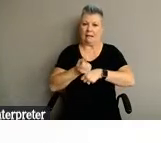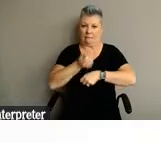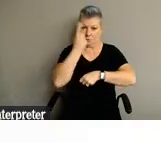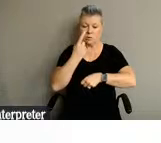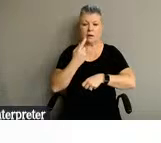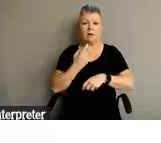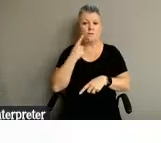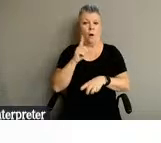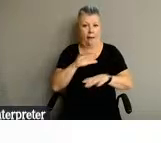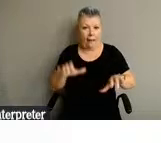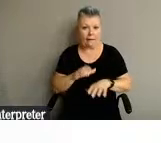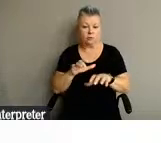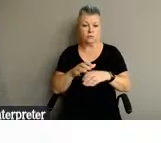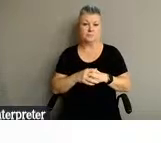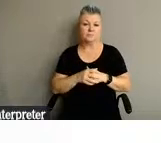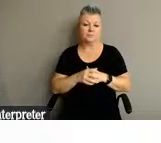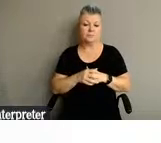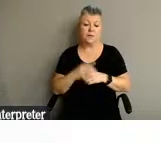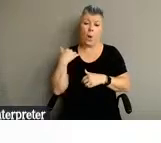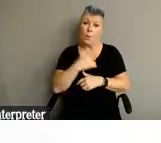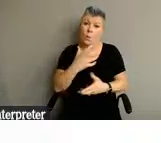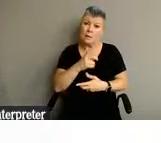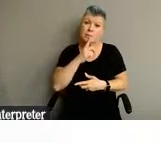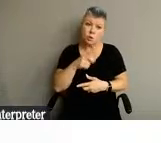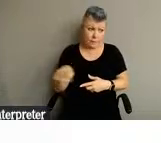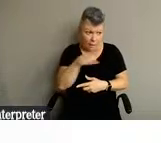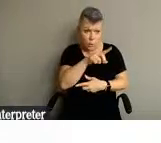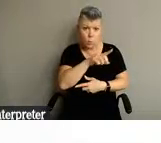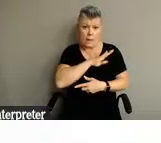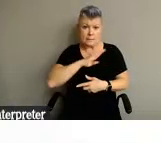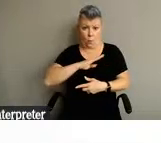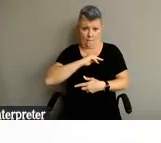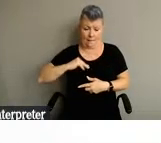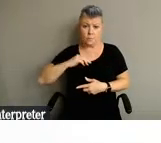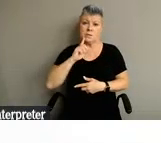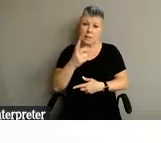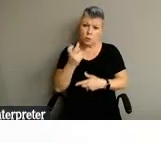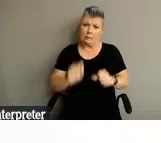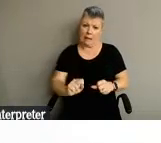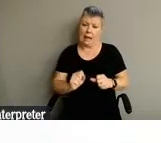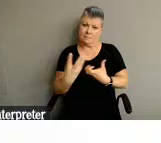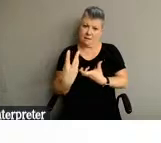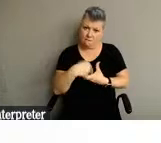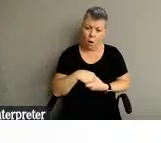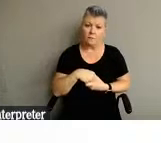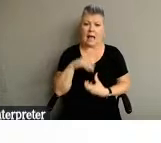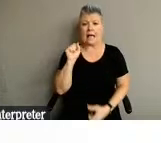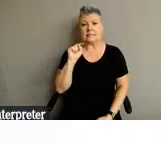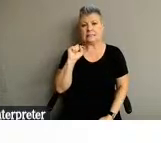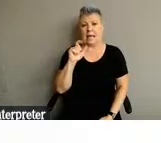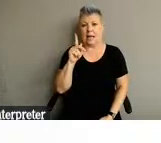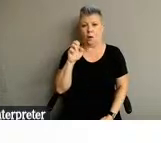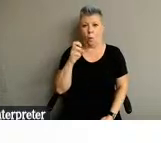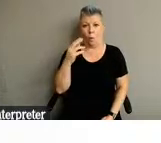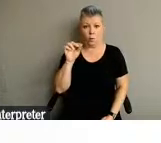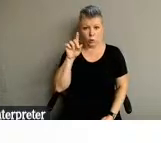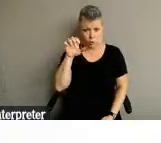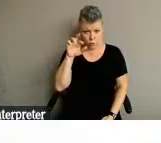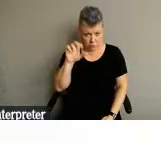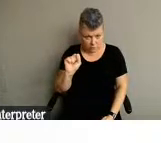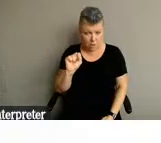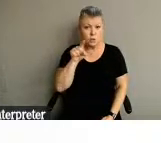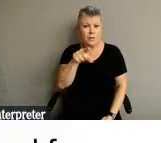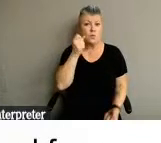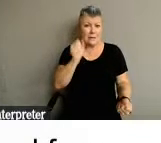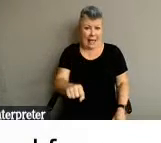ensure that as board members, you have the ability to connect with stakeholders and that this information is valuable for you to be effective in your